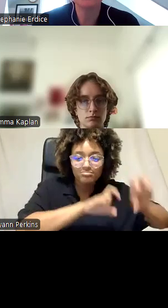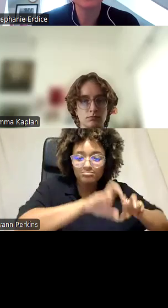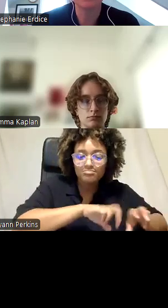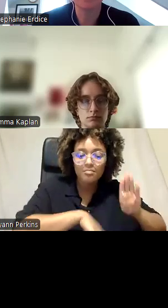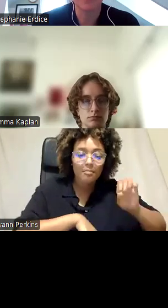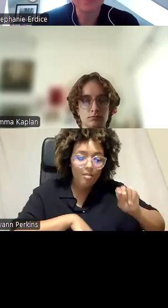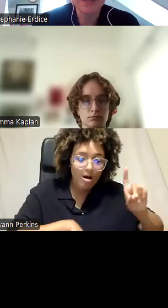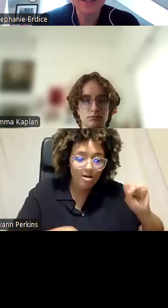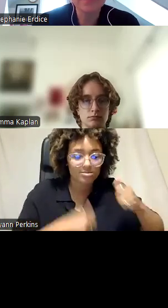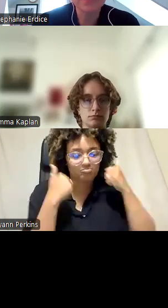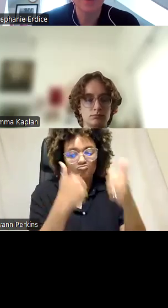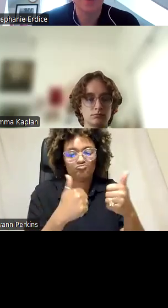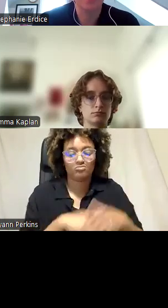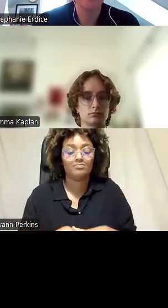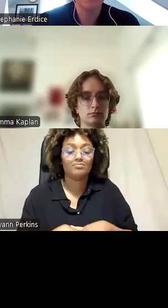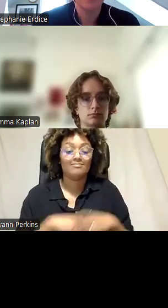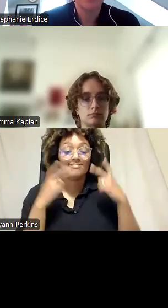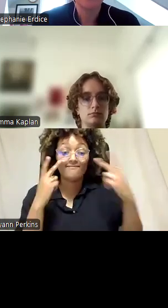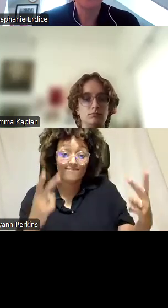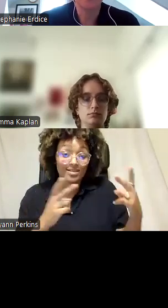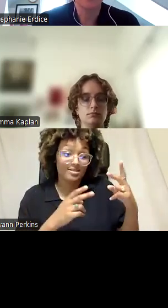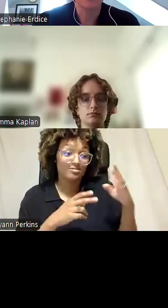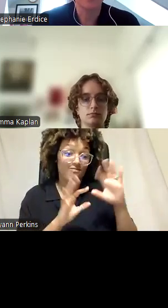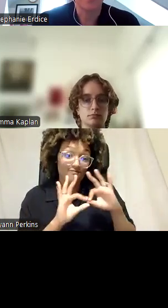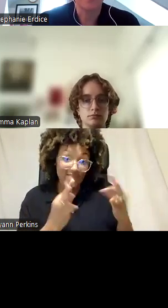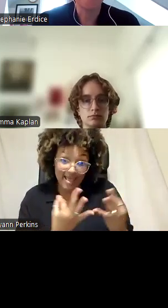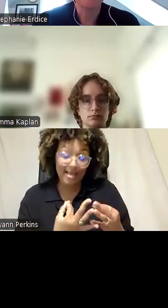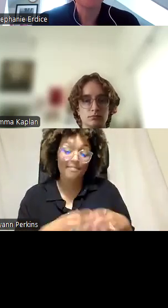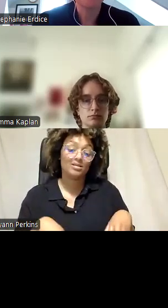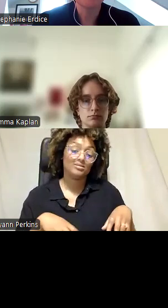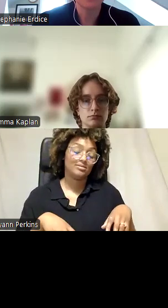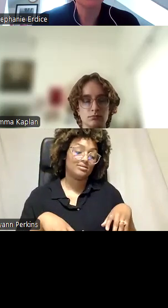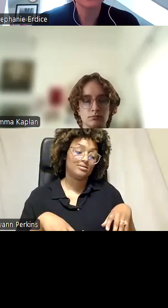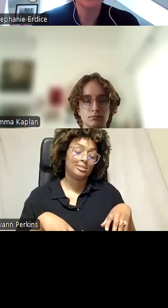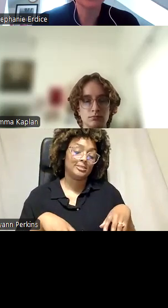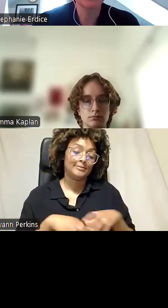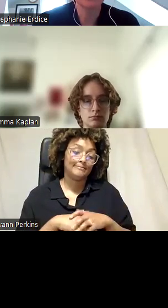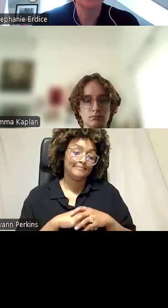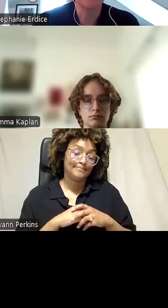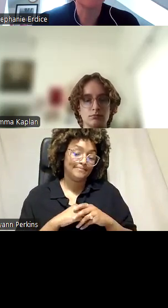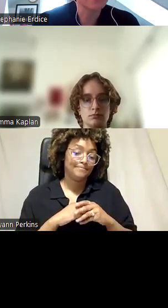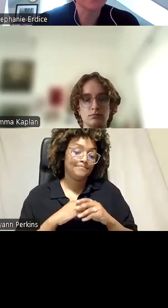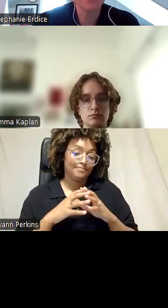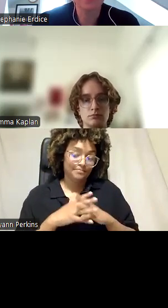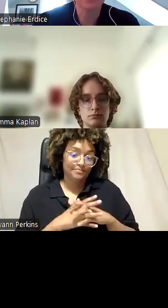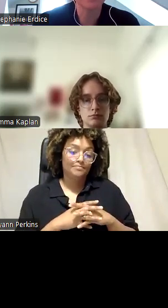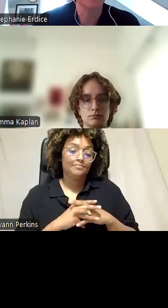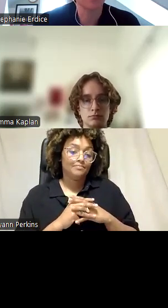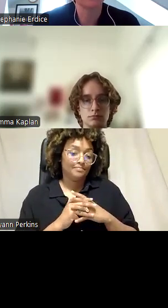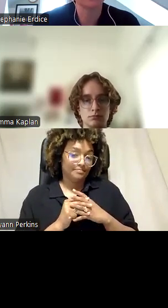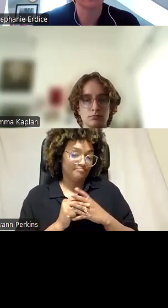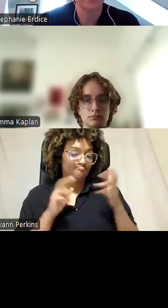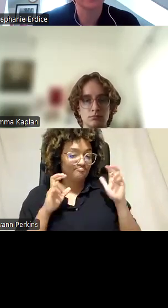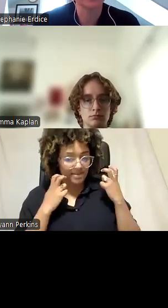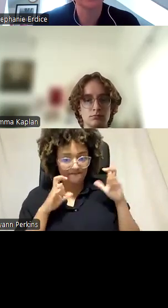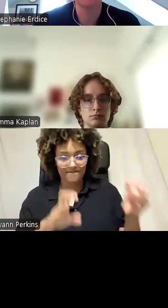Using it to visit relatives, for using it to invest. Again, we're seeing a